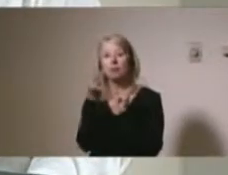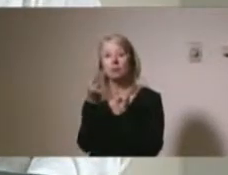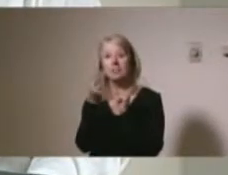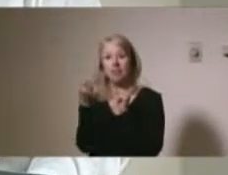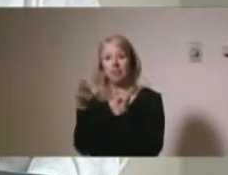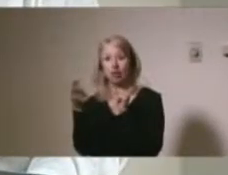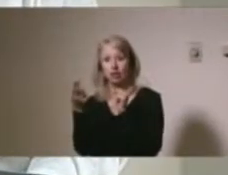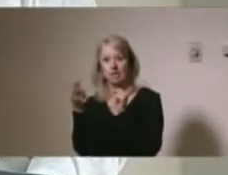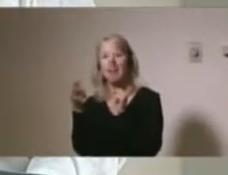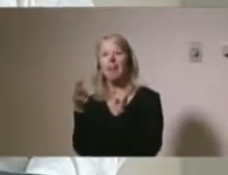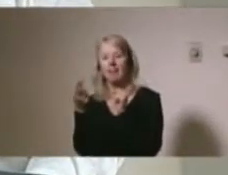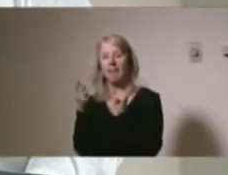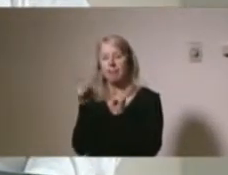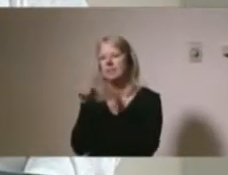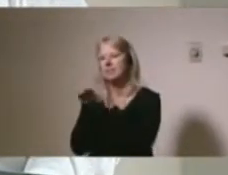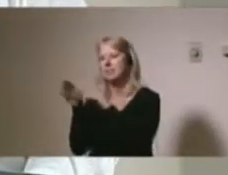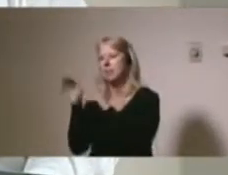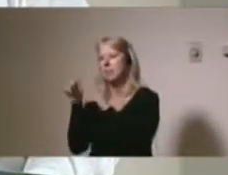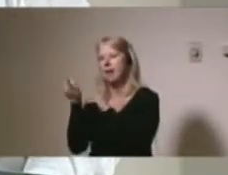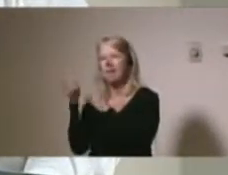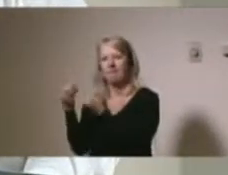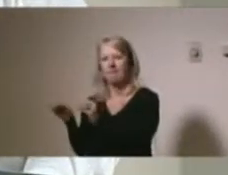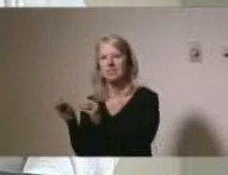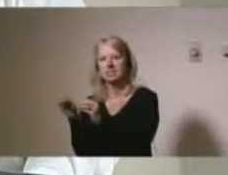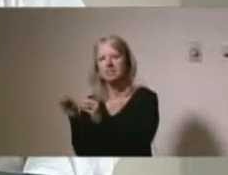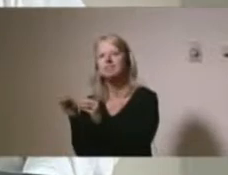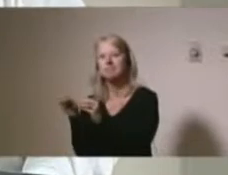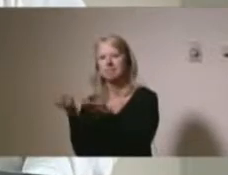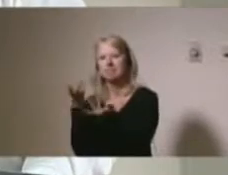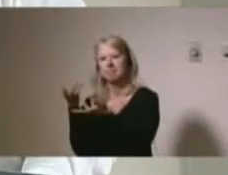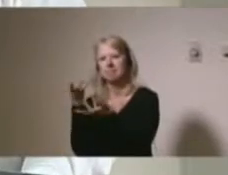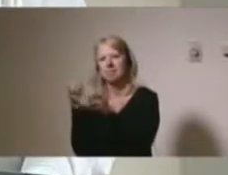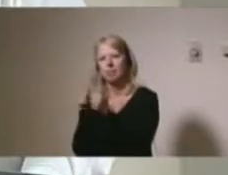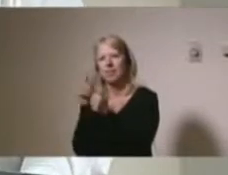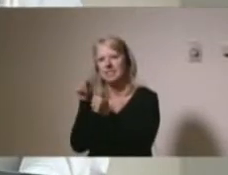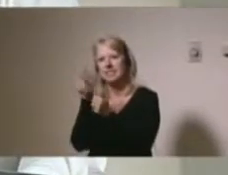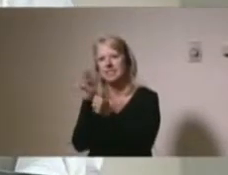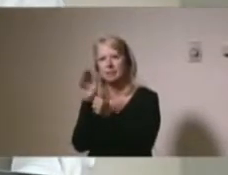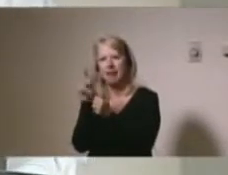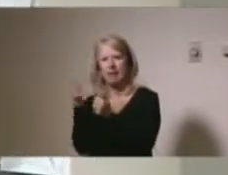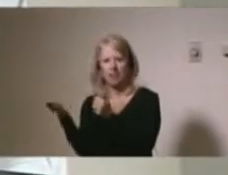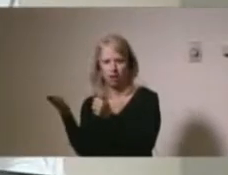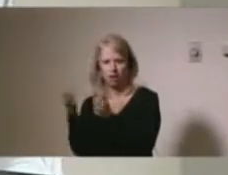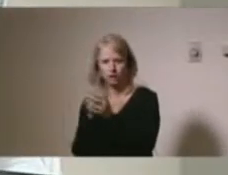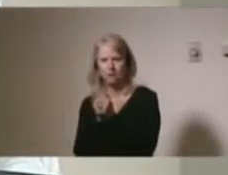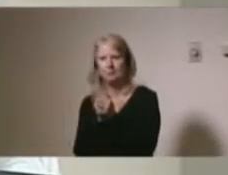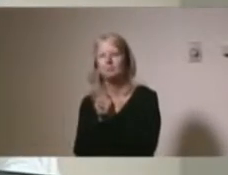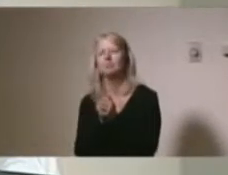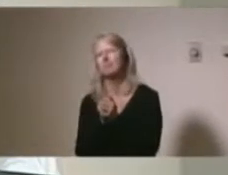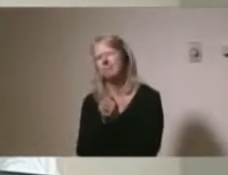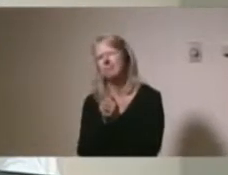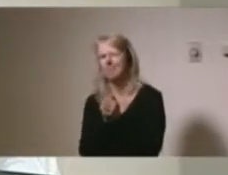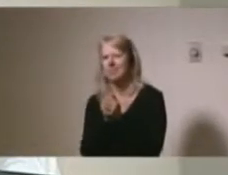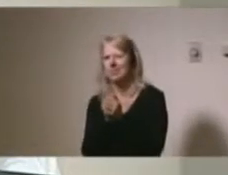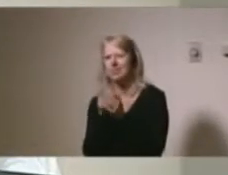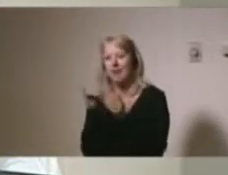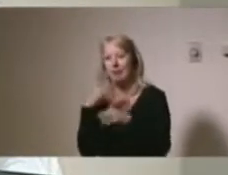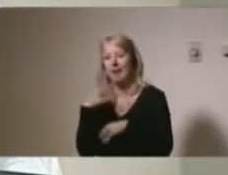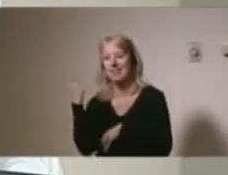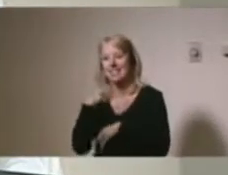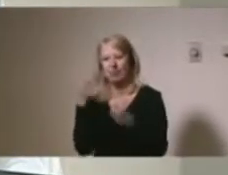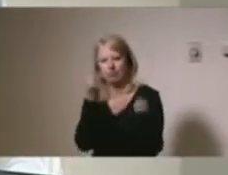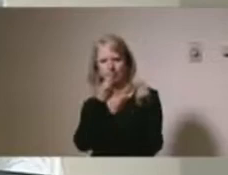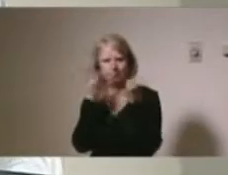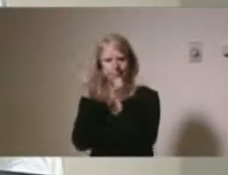go to the band office and deal with the TD Bank. So that was my day. I did about 1,000